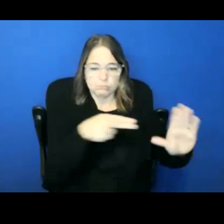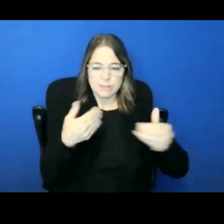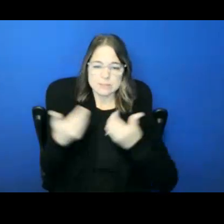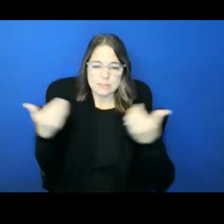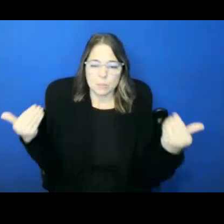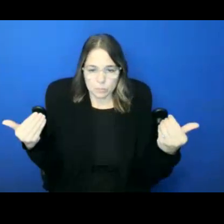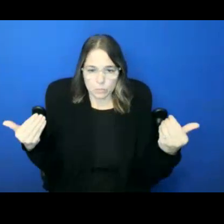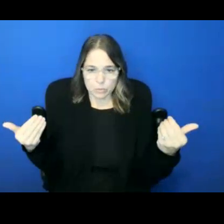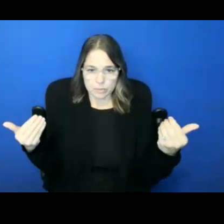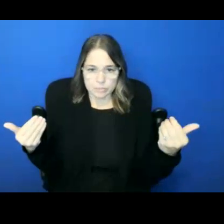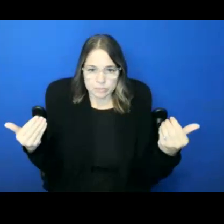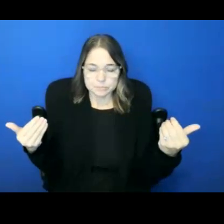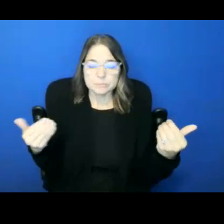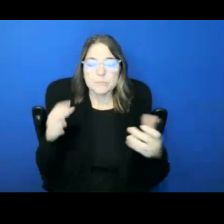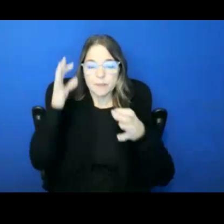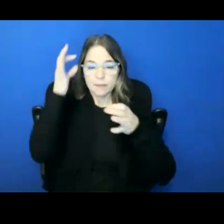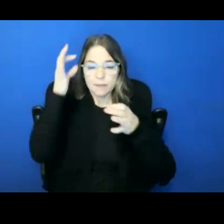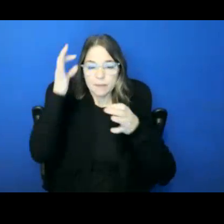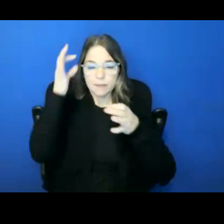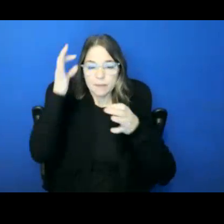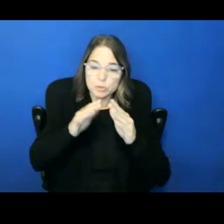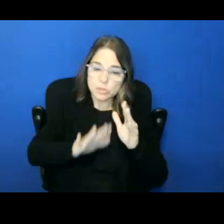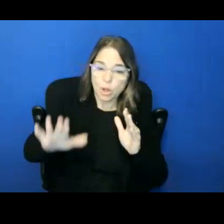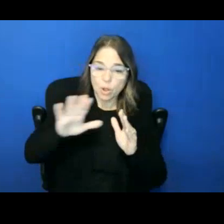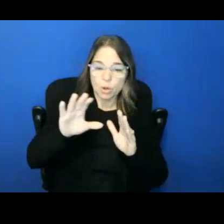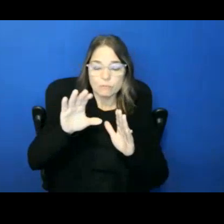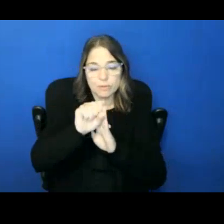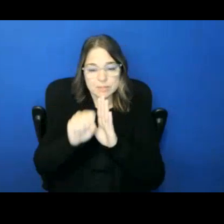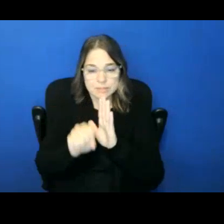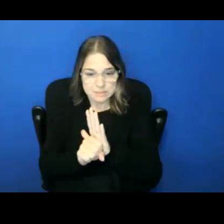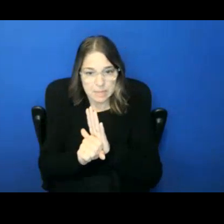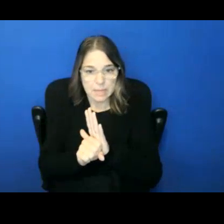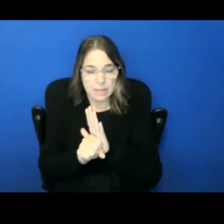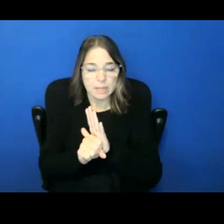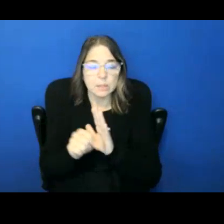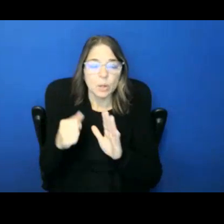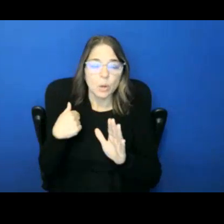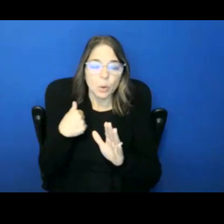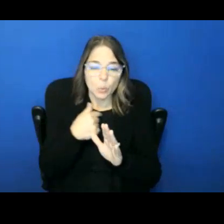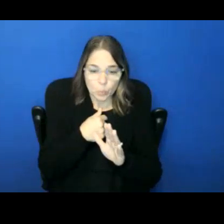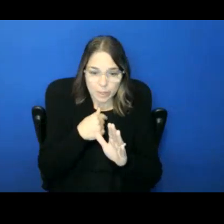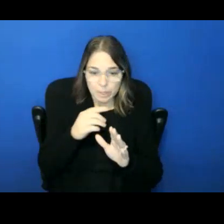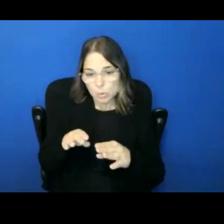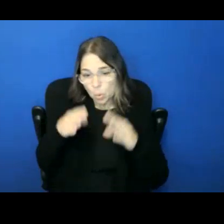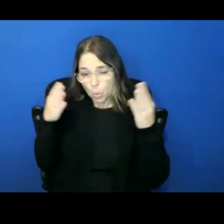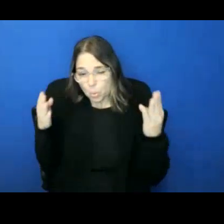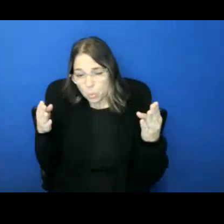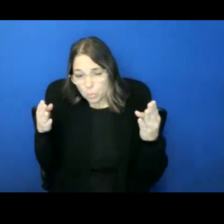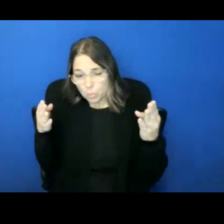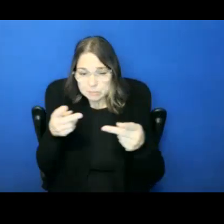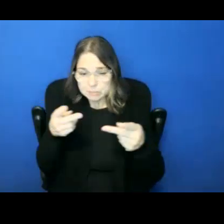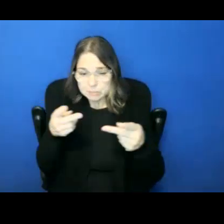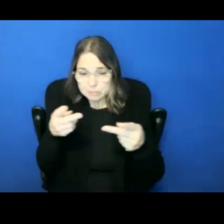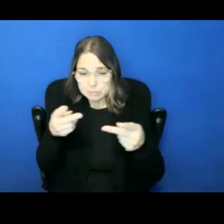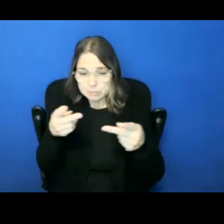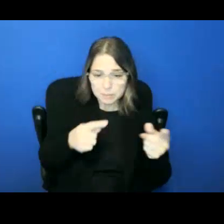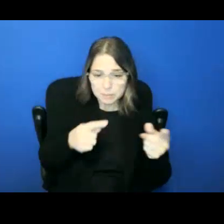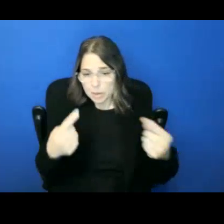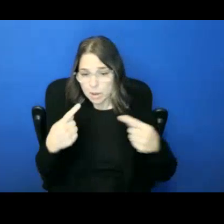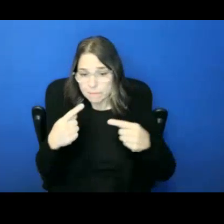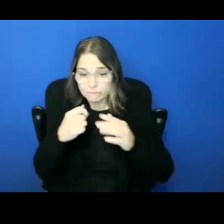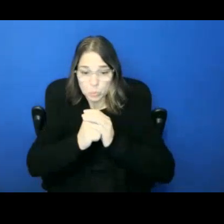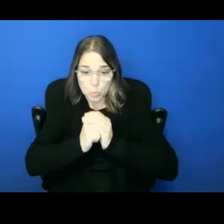those are the ways in which we help faith communities across the state create spaces where people can not only come